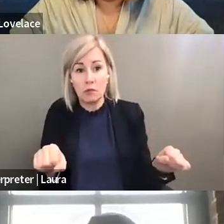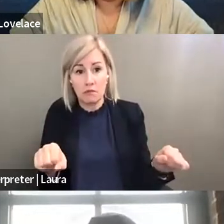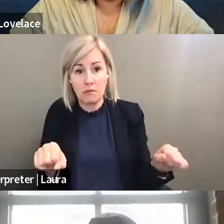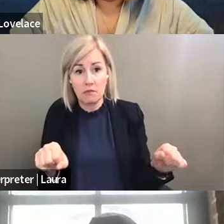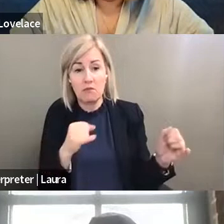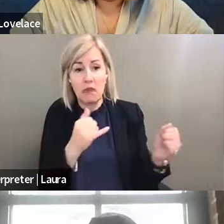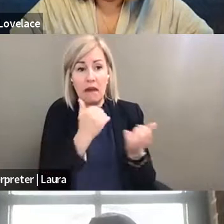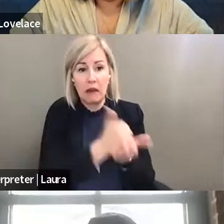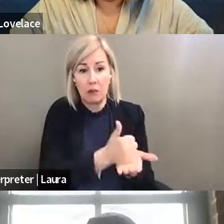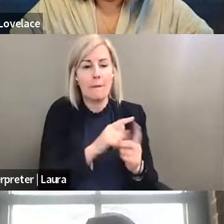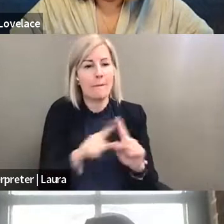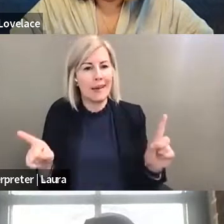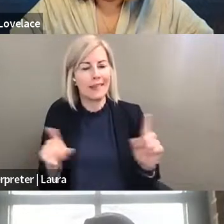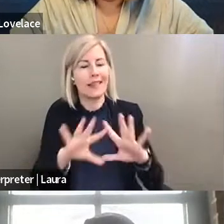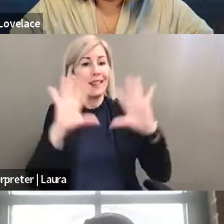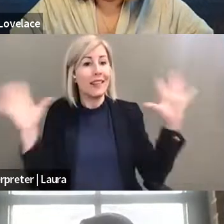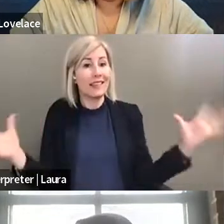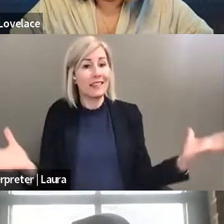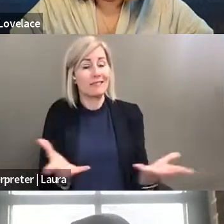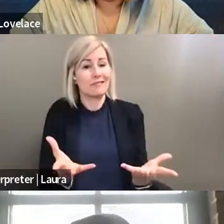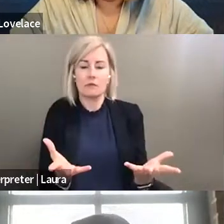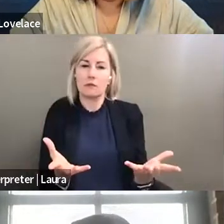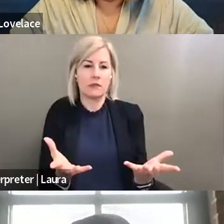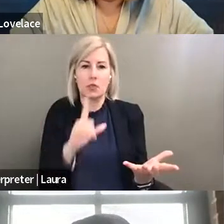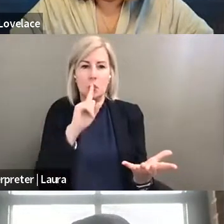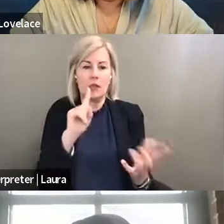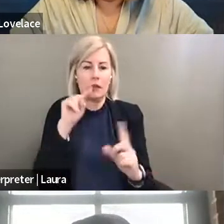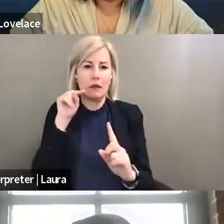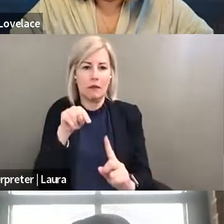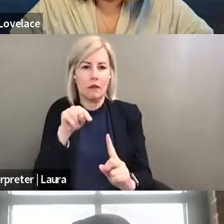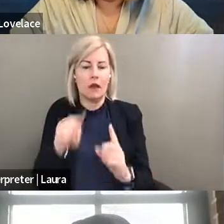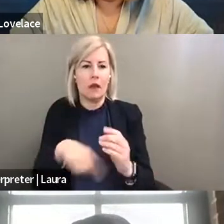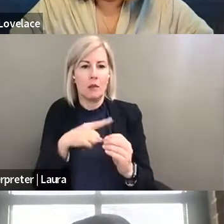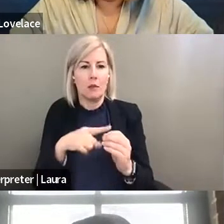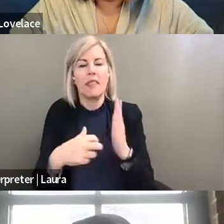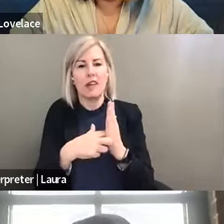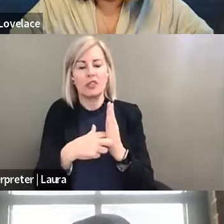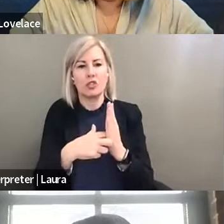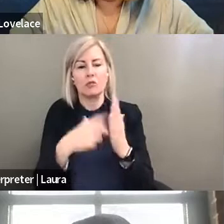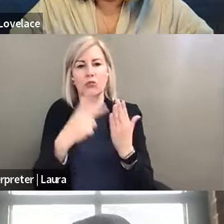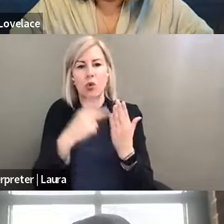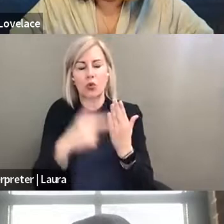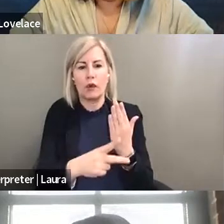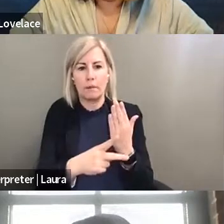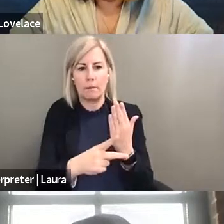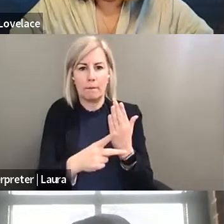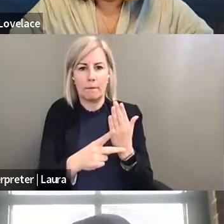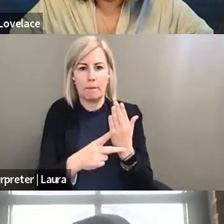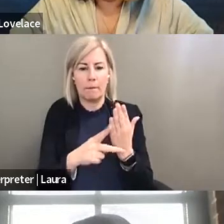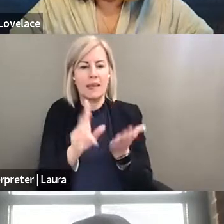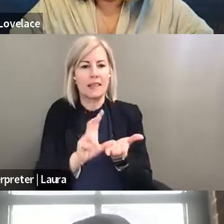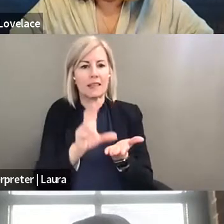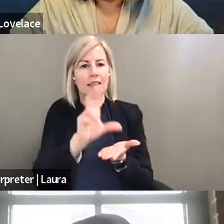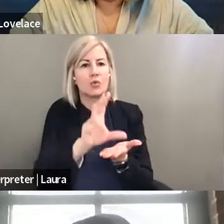help them. But in a larger sense, it is really around the voucher program is allocating some